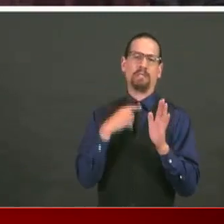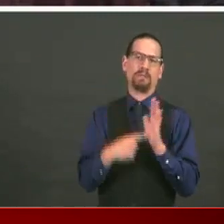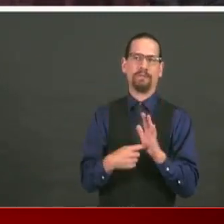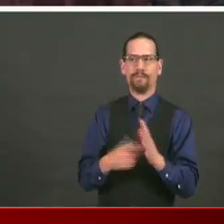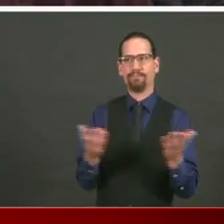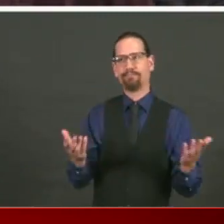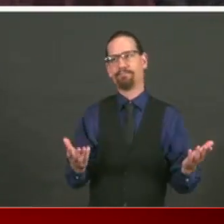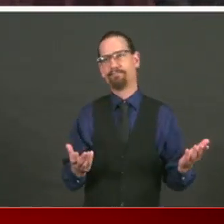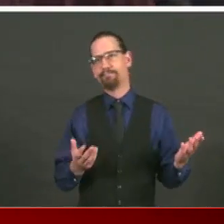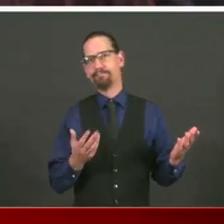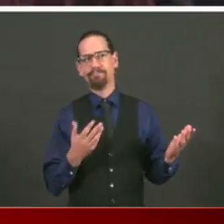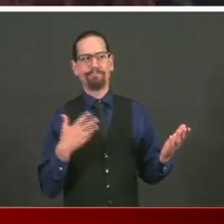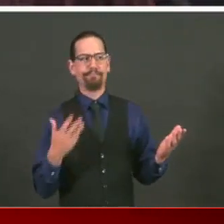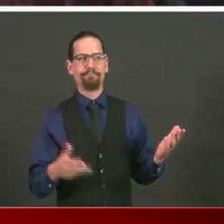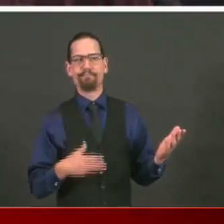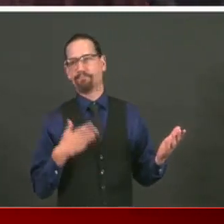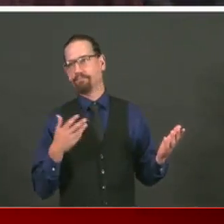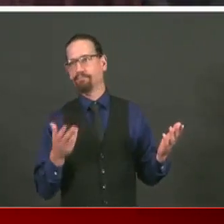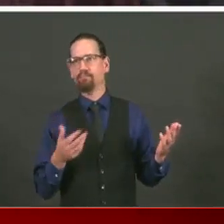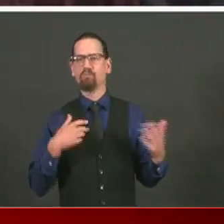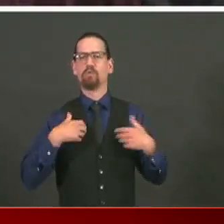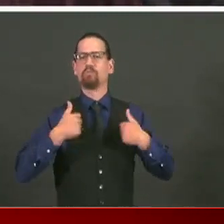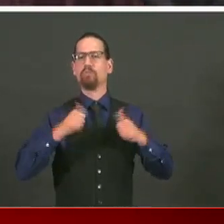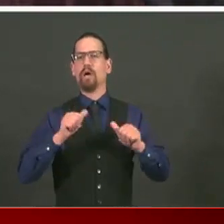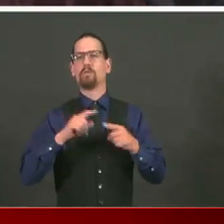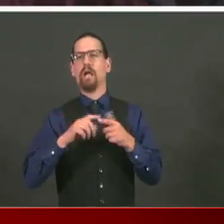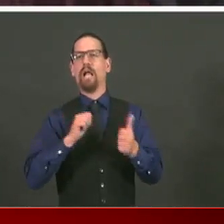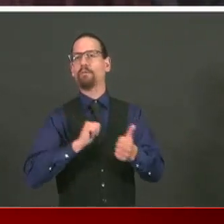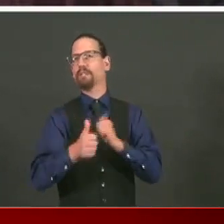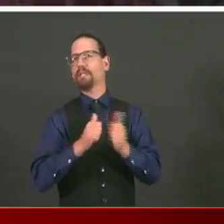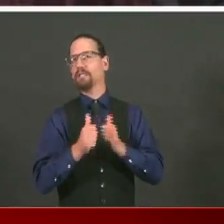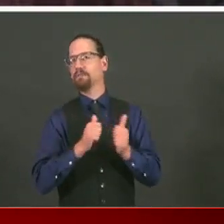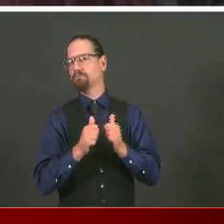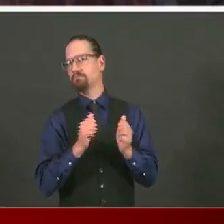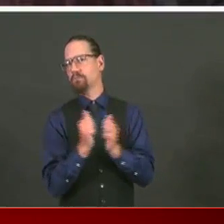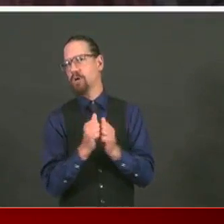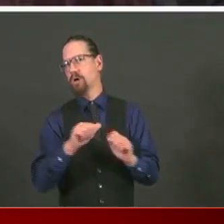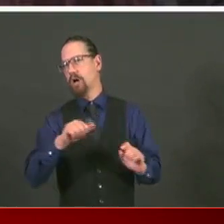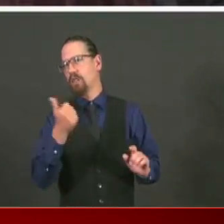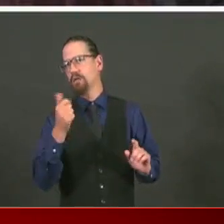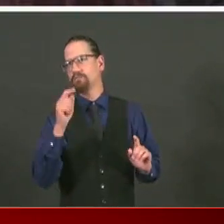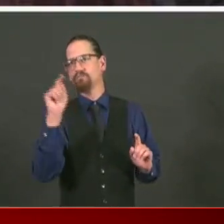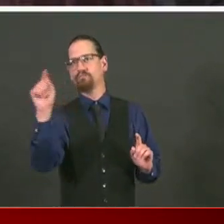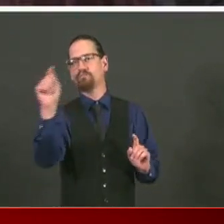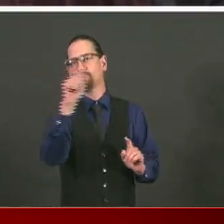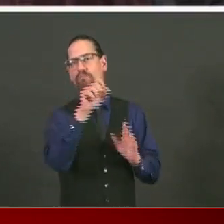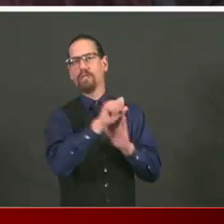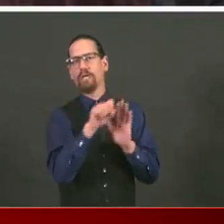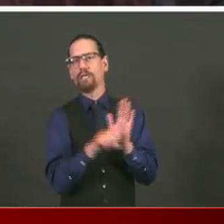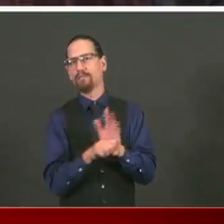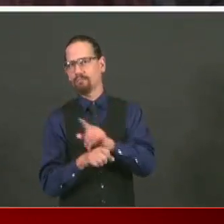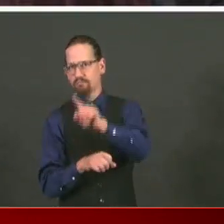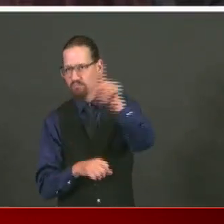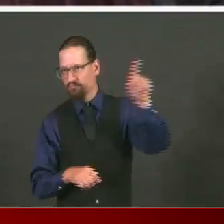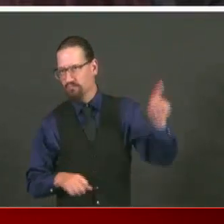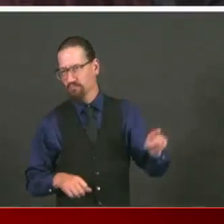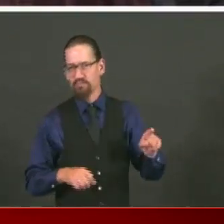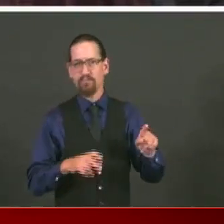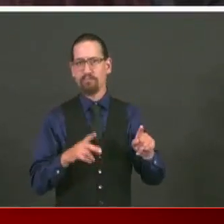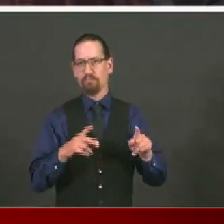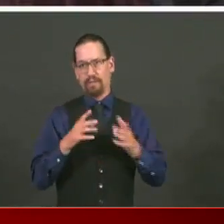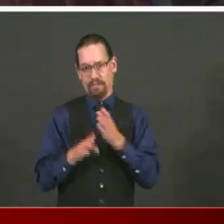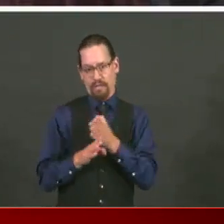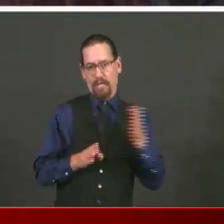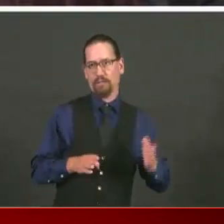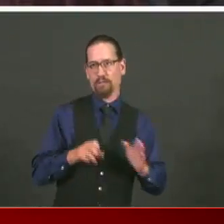we try to compete on with, and other states simply cut prices, which is